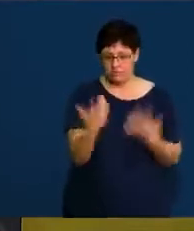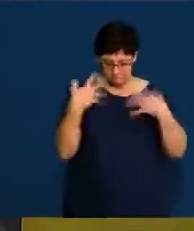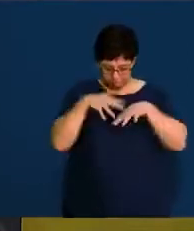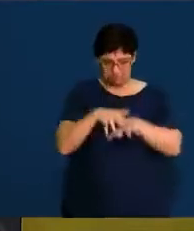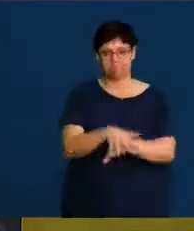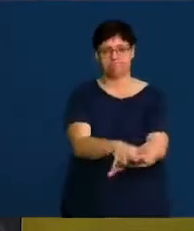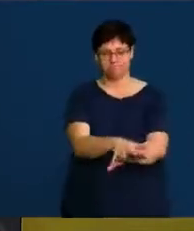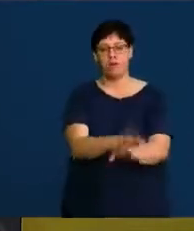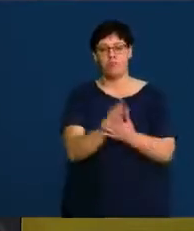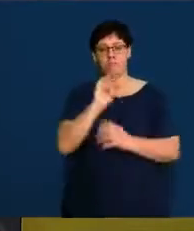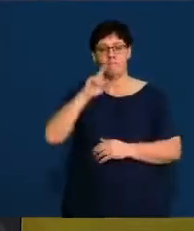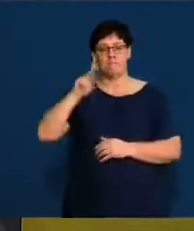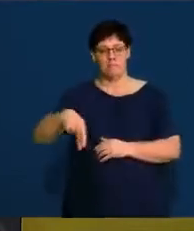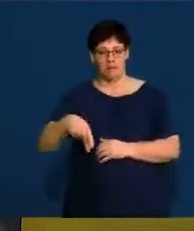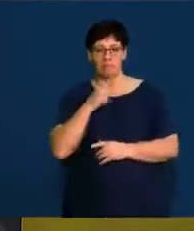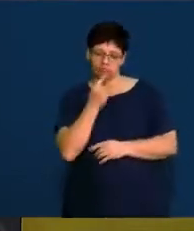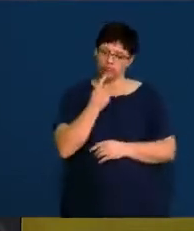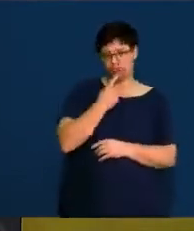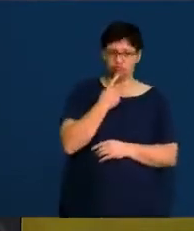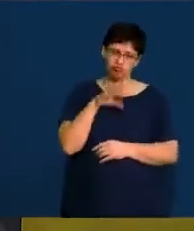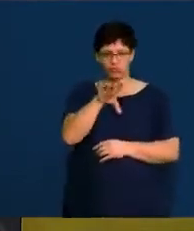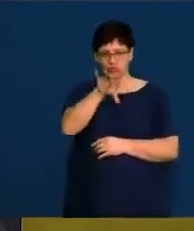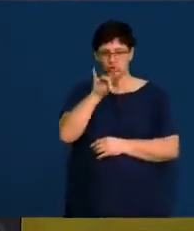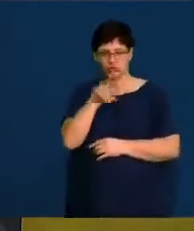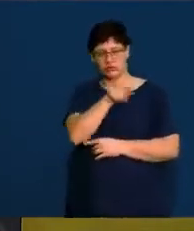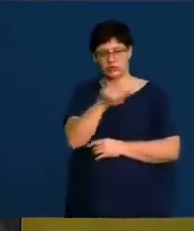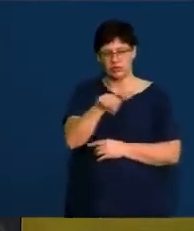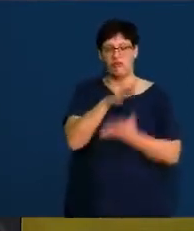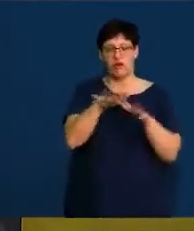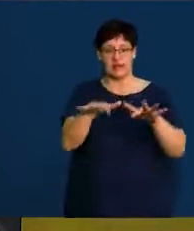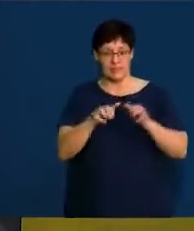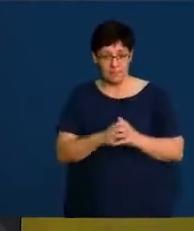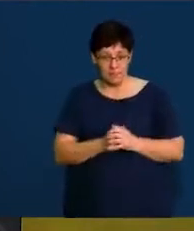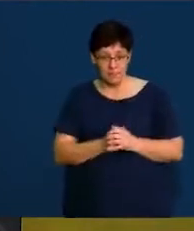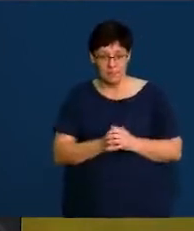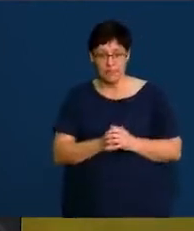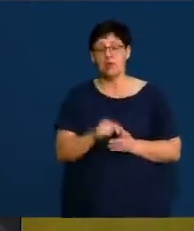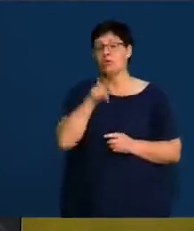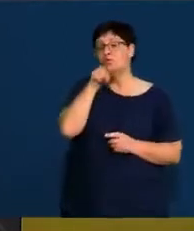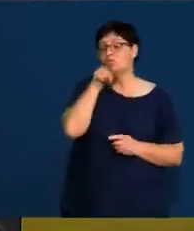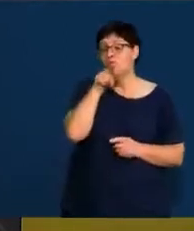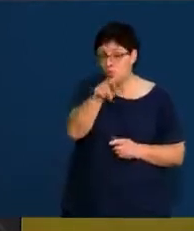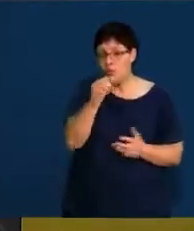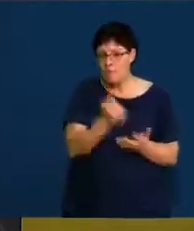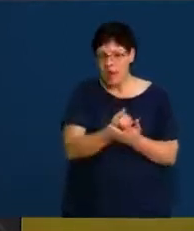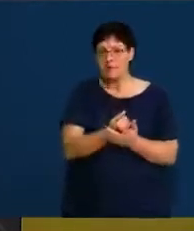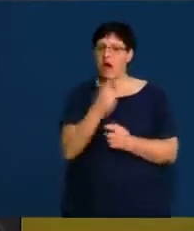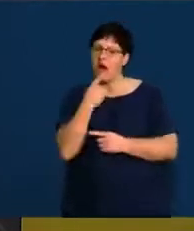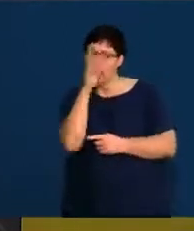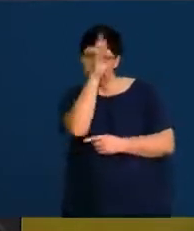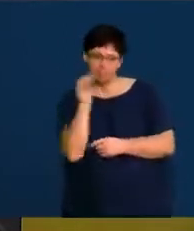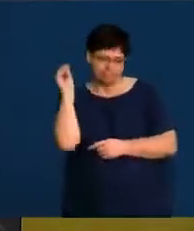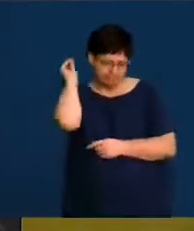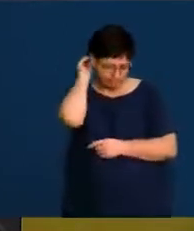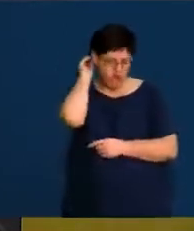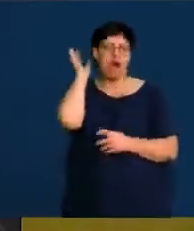it into the map of choice for this examination. And what must happen? You've got to be able to